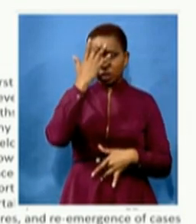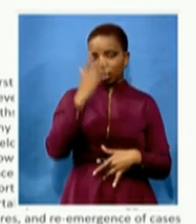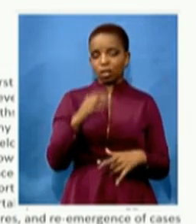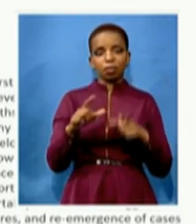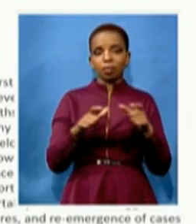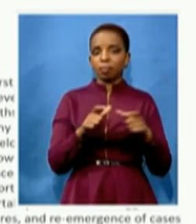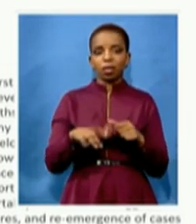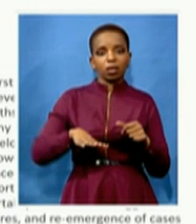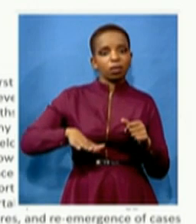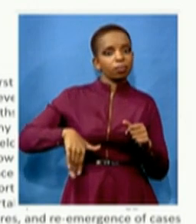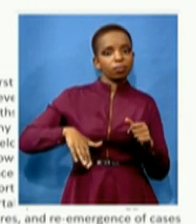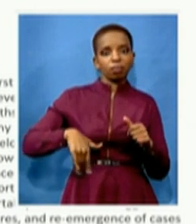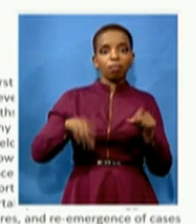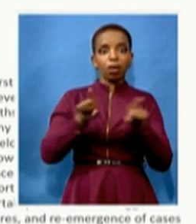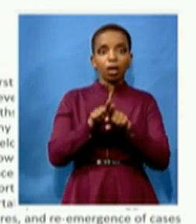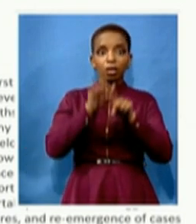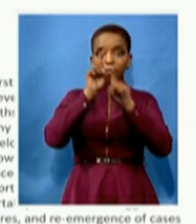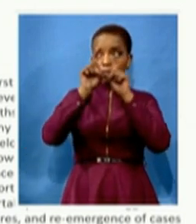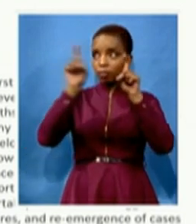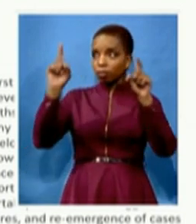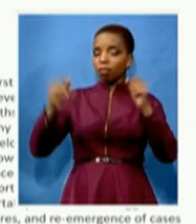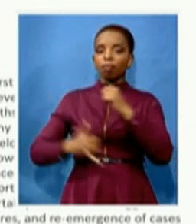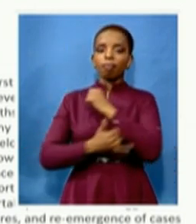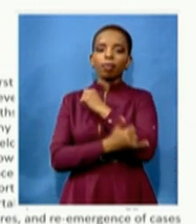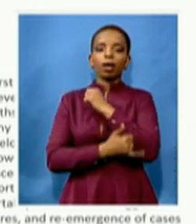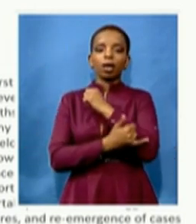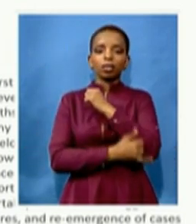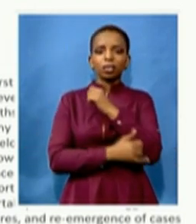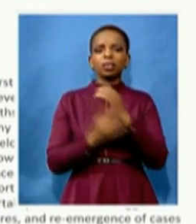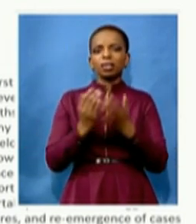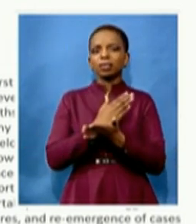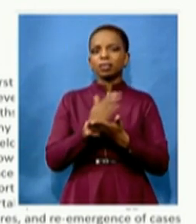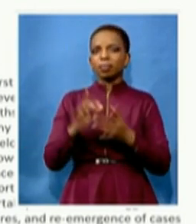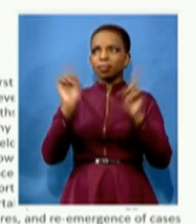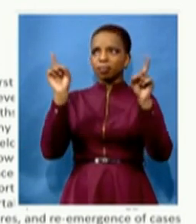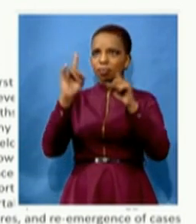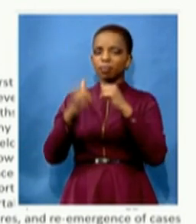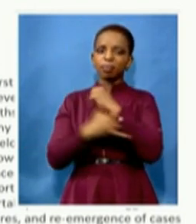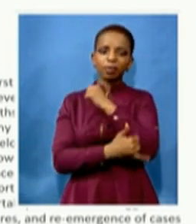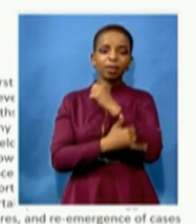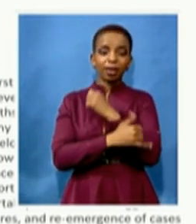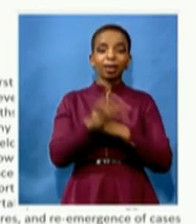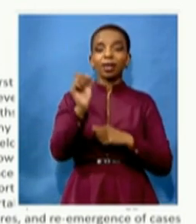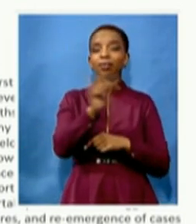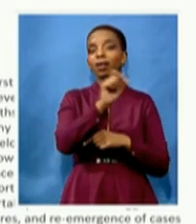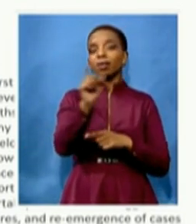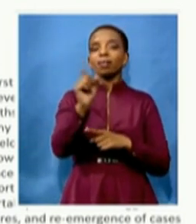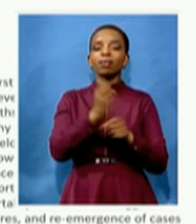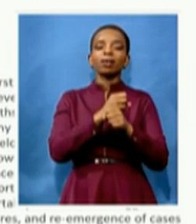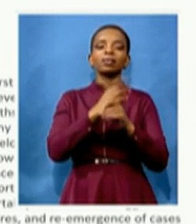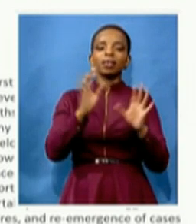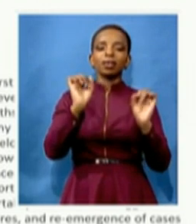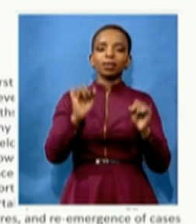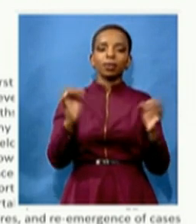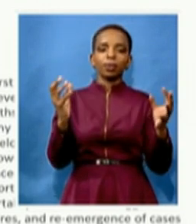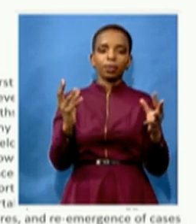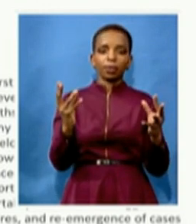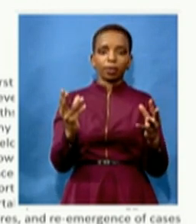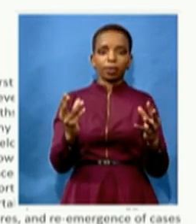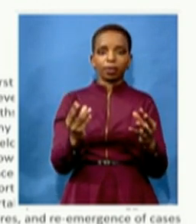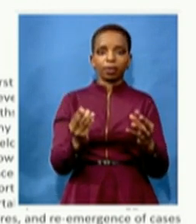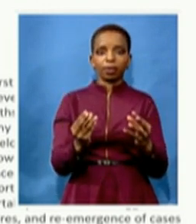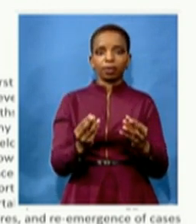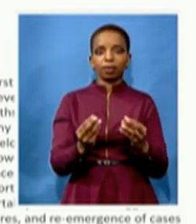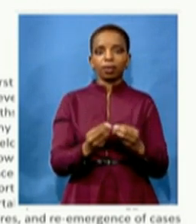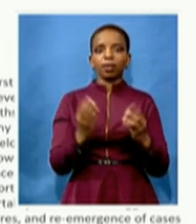some other countries have walked a very low road. I'm showing here the sort of top 12 or 13 countries in terms of overall fatality rates as